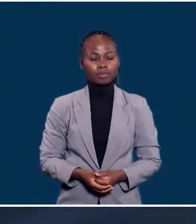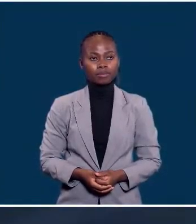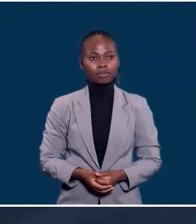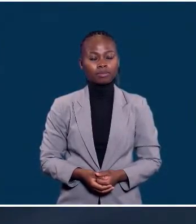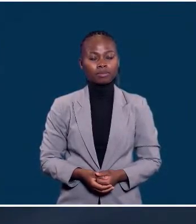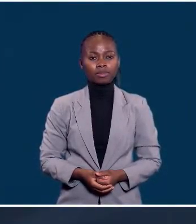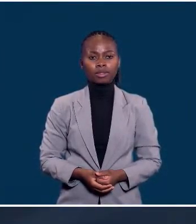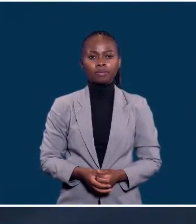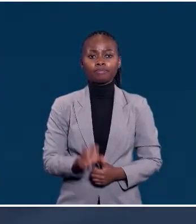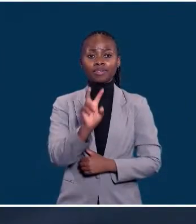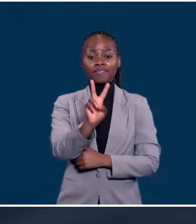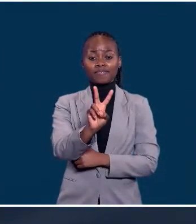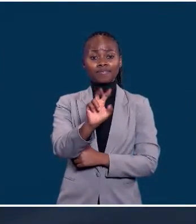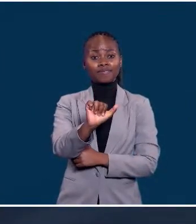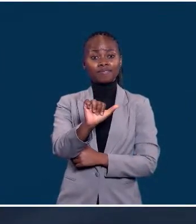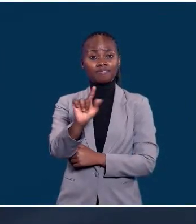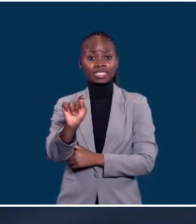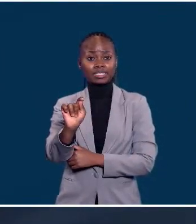VAT.